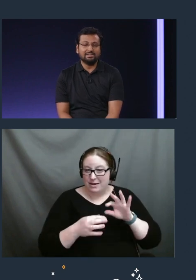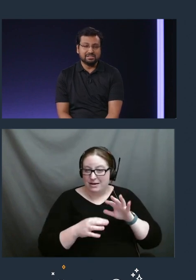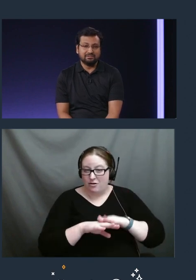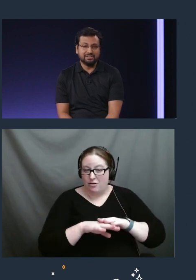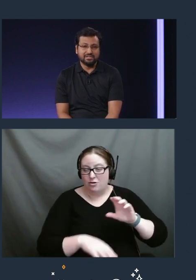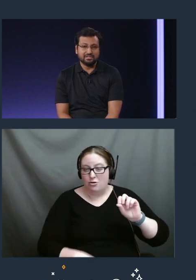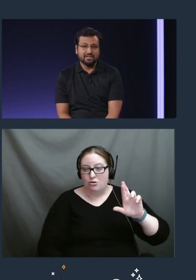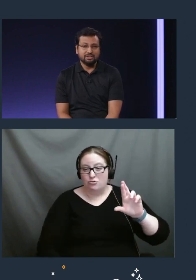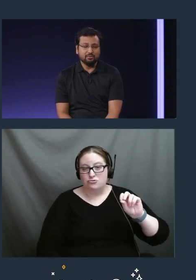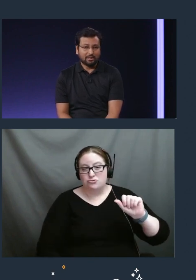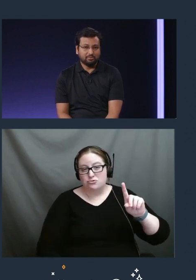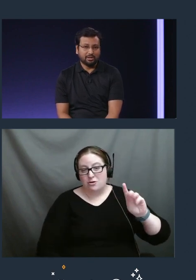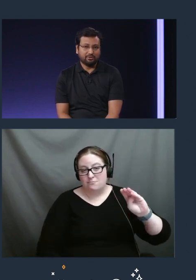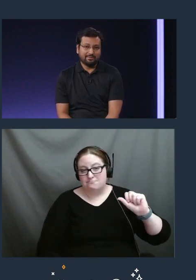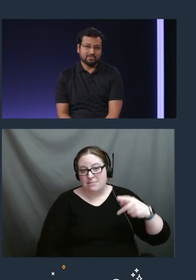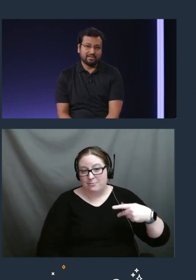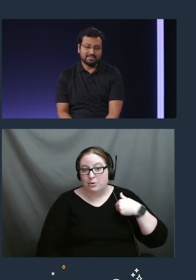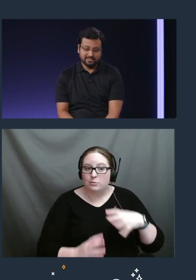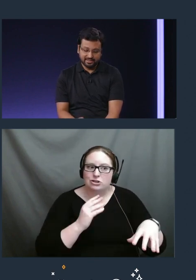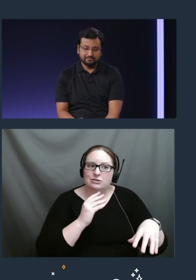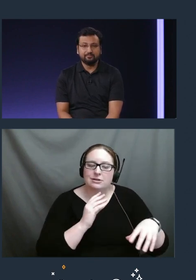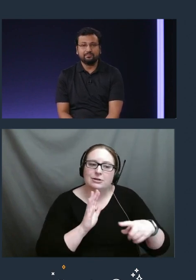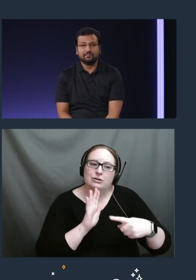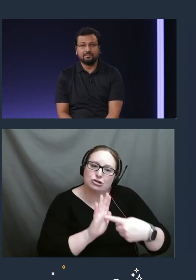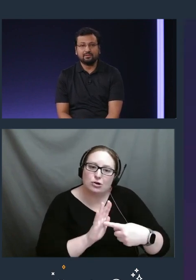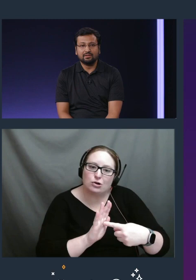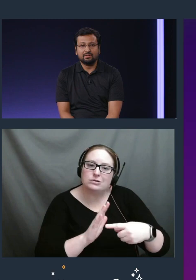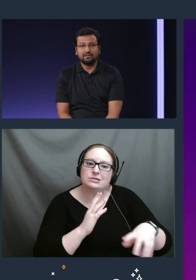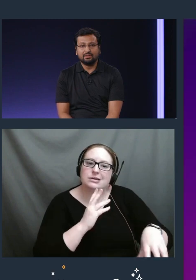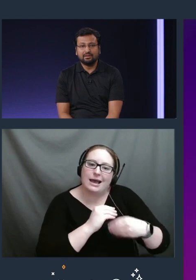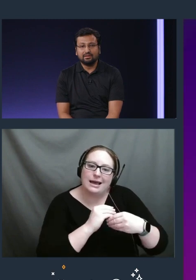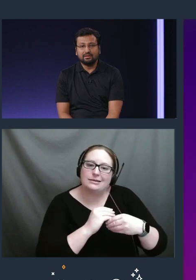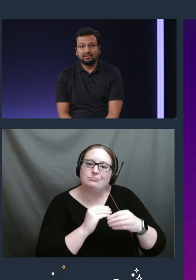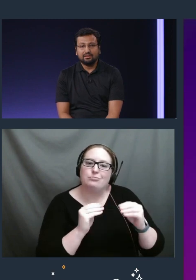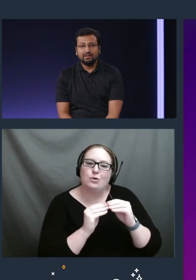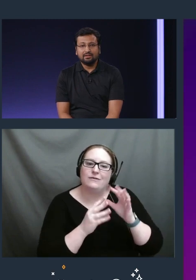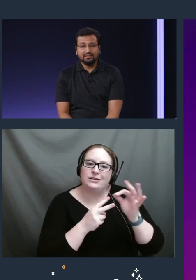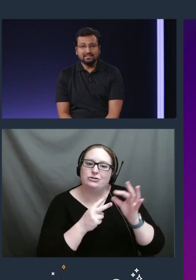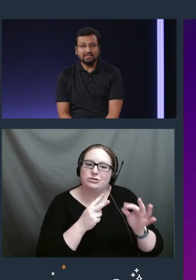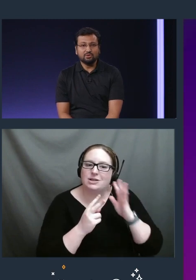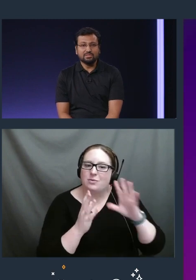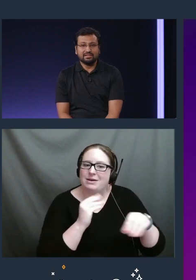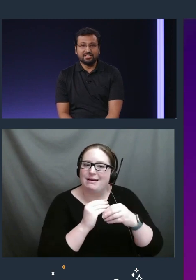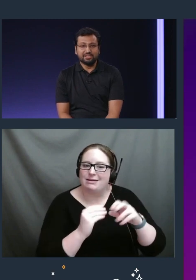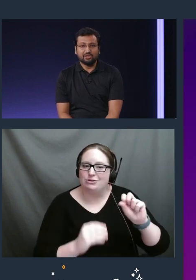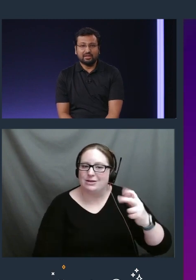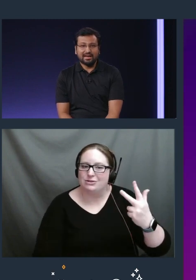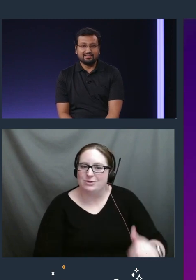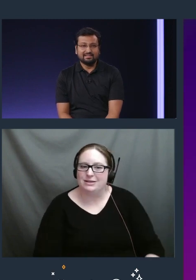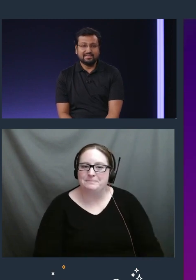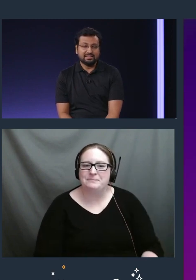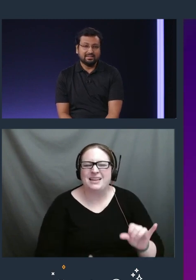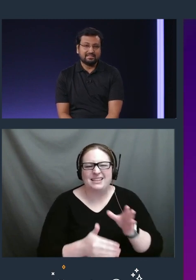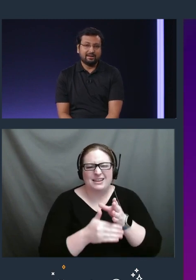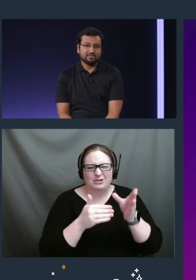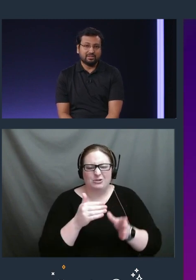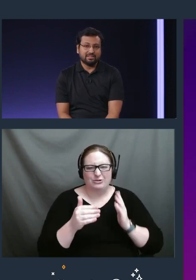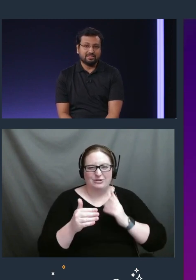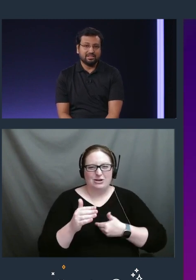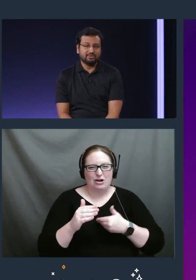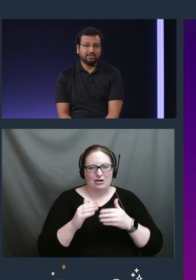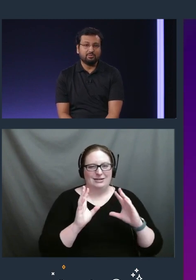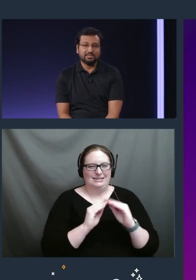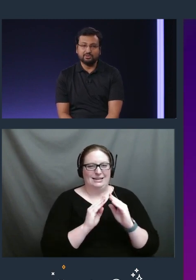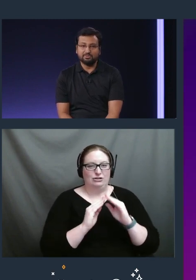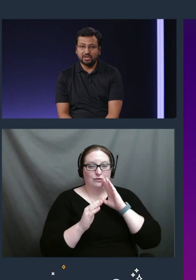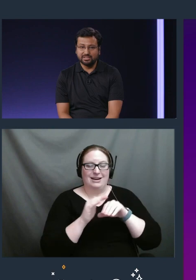adding additional features to Mount Point for Amazon S3. This concludes our session on accessing data lakes in Amazon